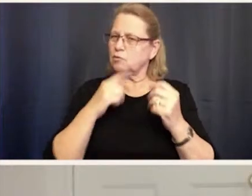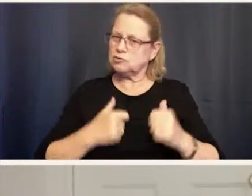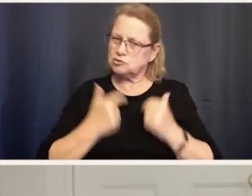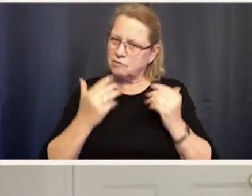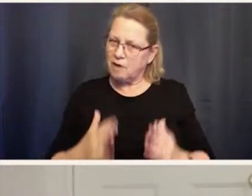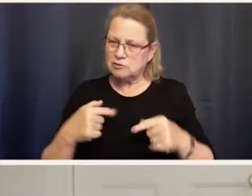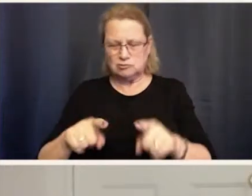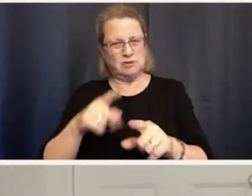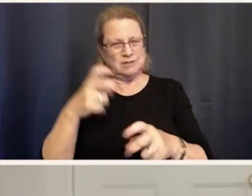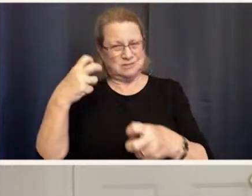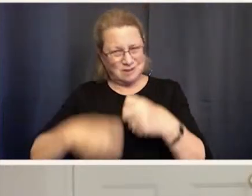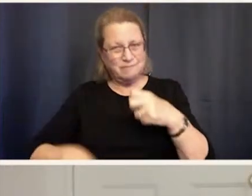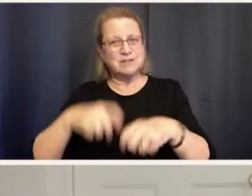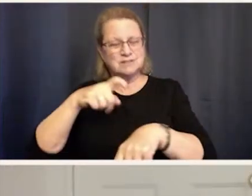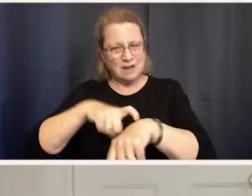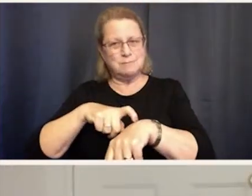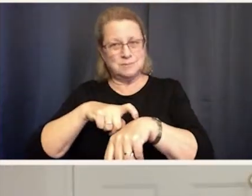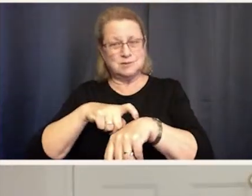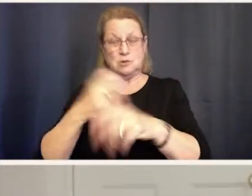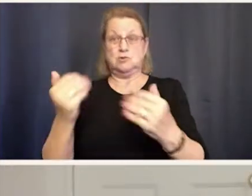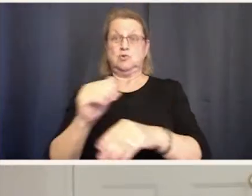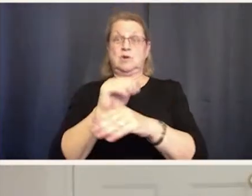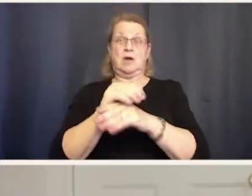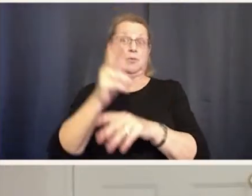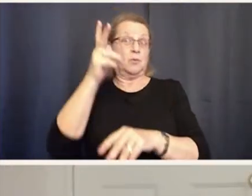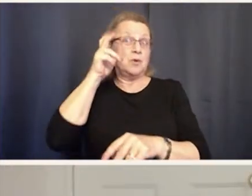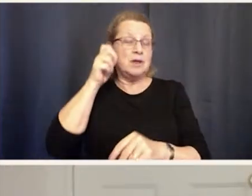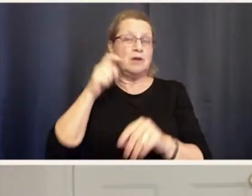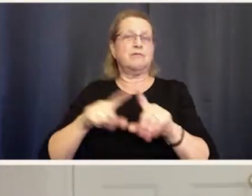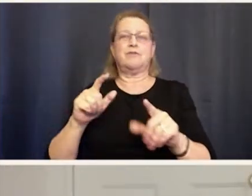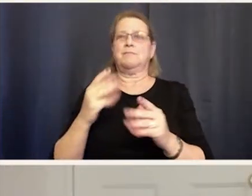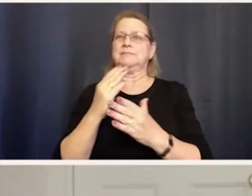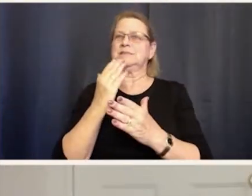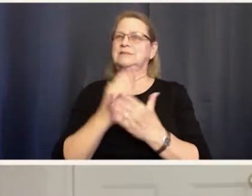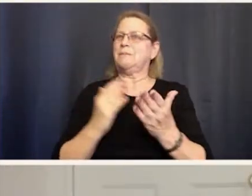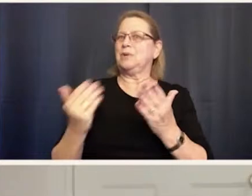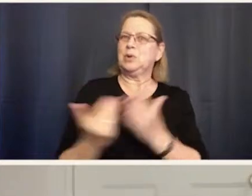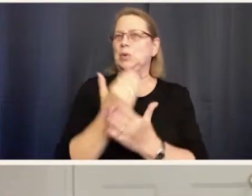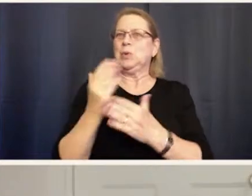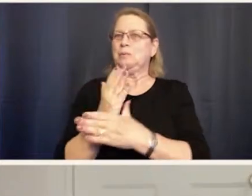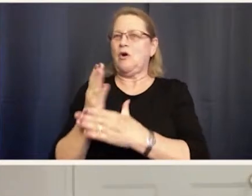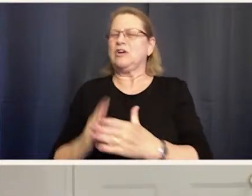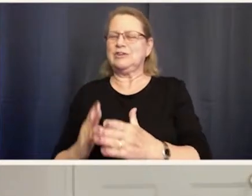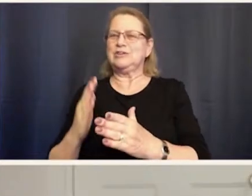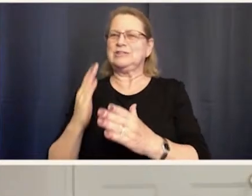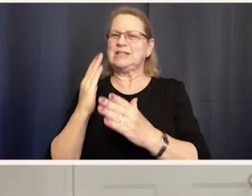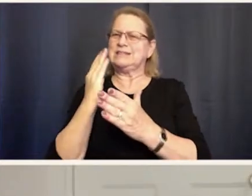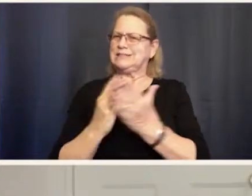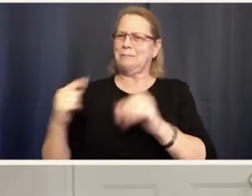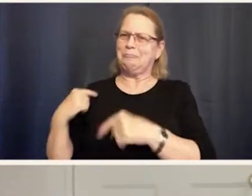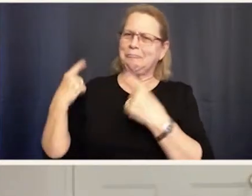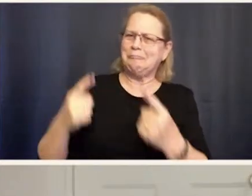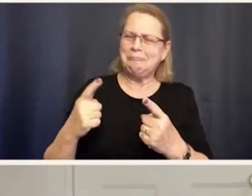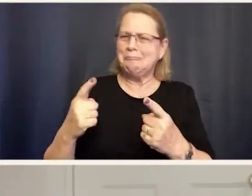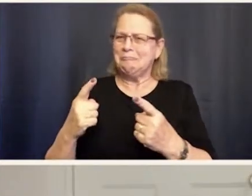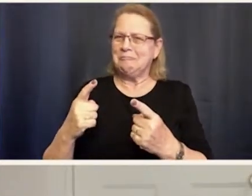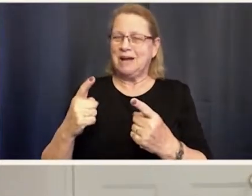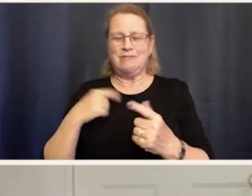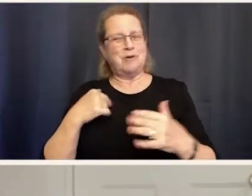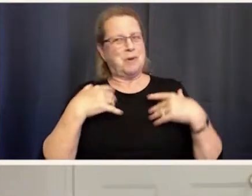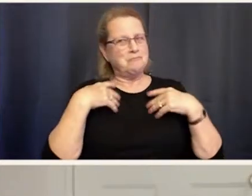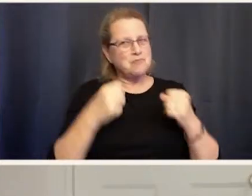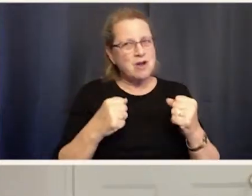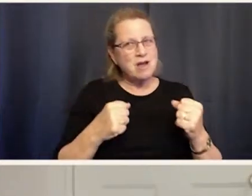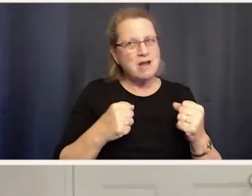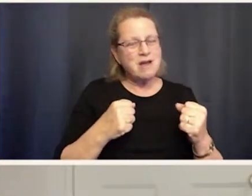very difficult times. Tonight, we will be hearing from partners new and long-standing, from a brave and